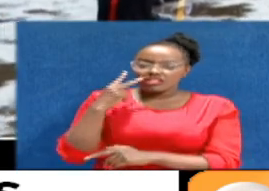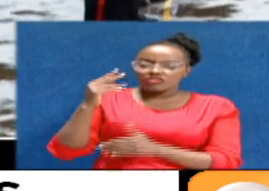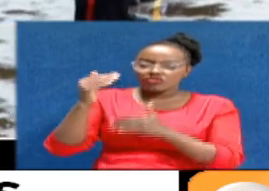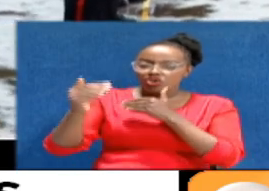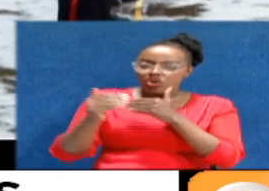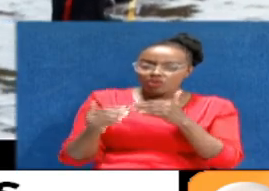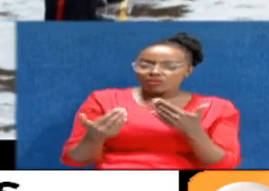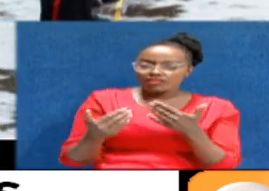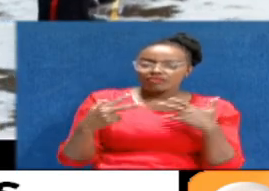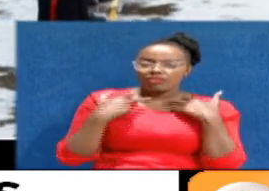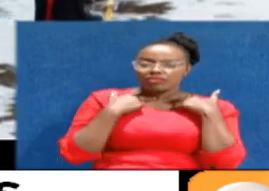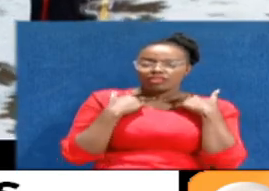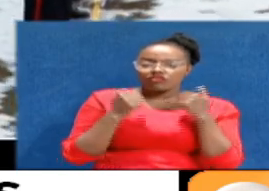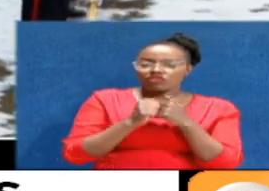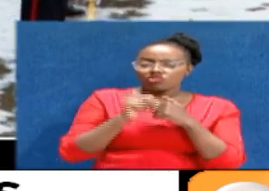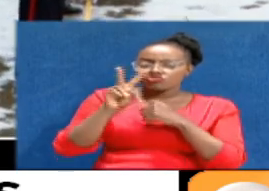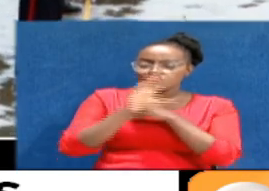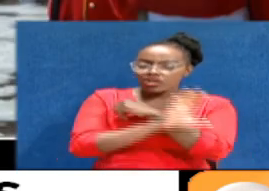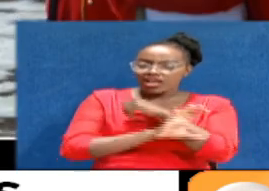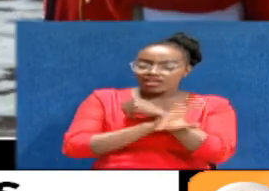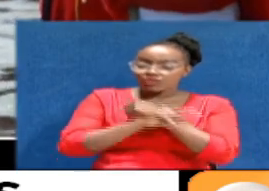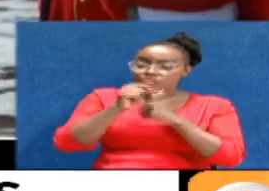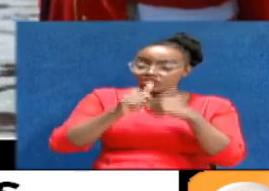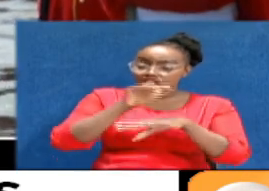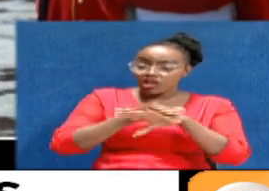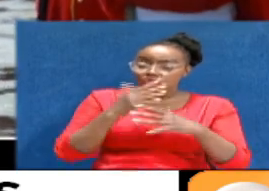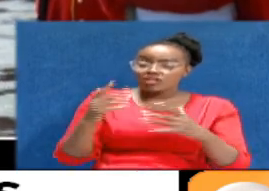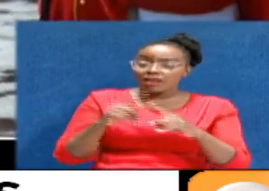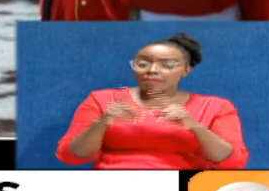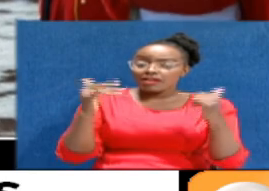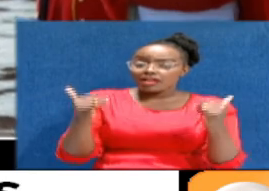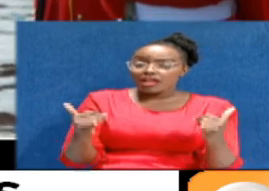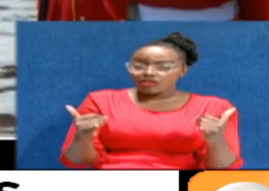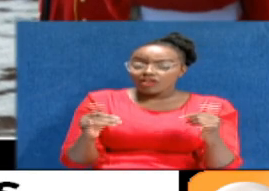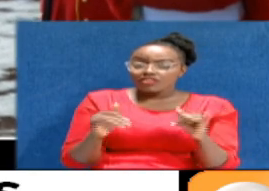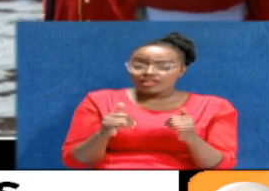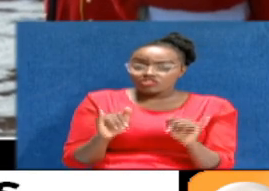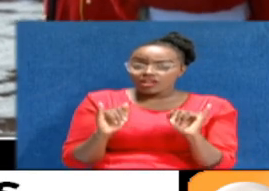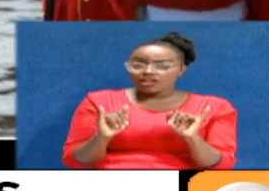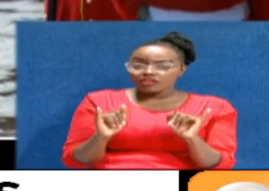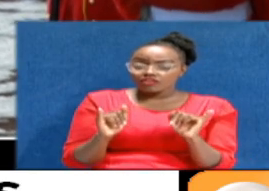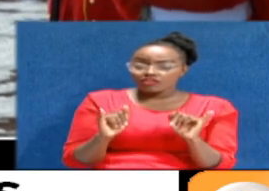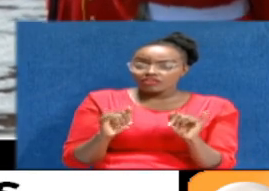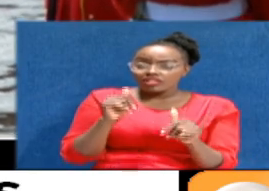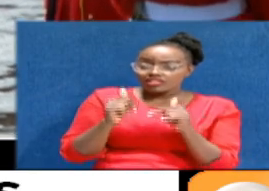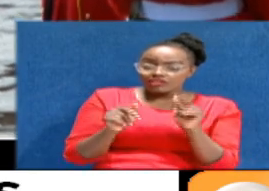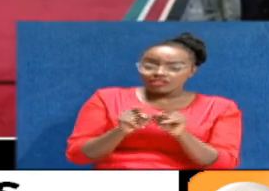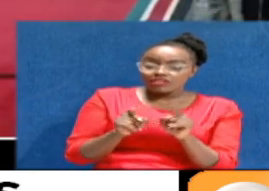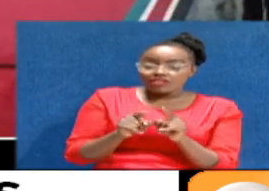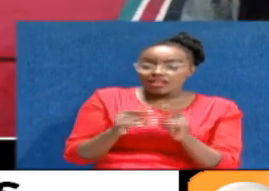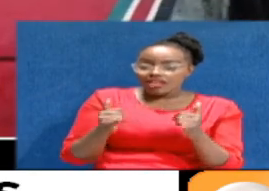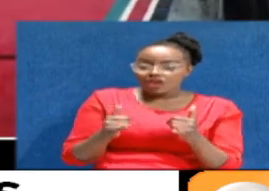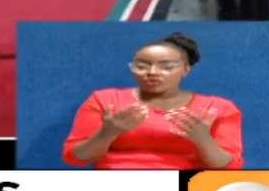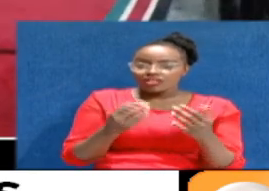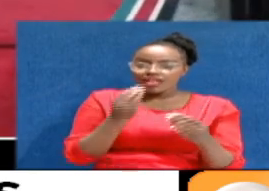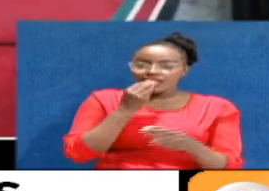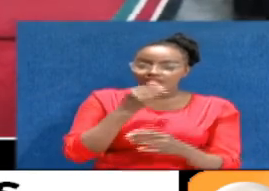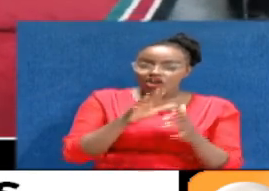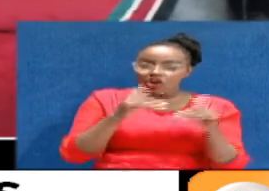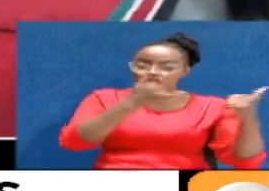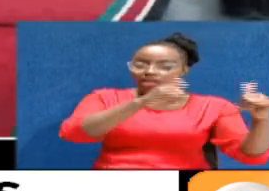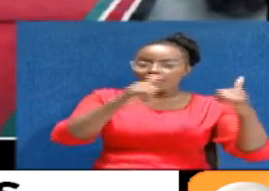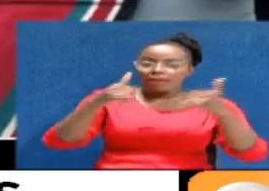almost a diplomatic stalemate, which I think is a good thing. But now, the test of the pudding is in the eating.